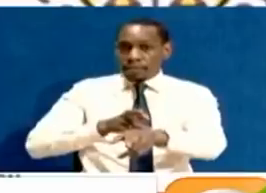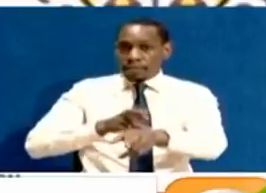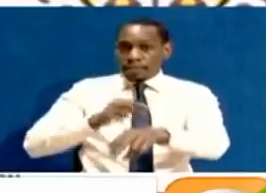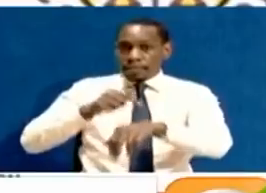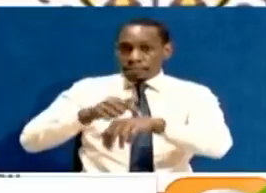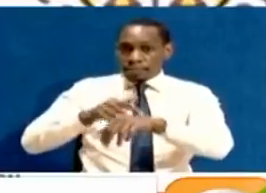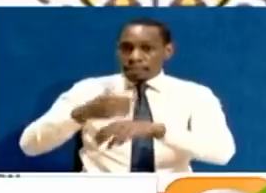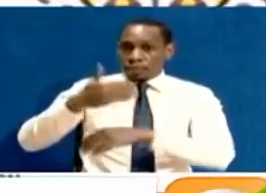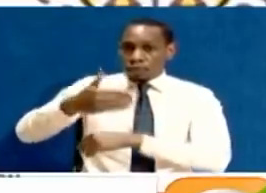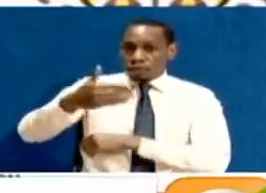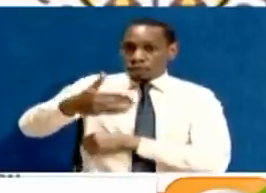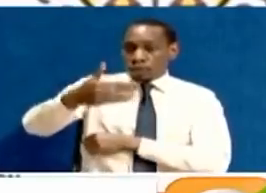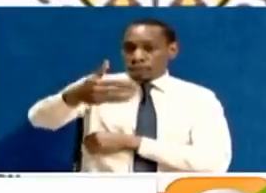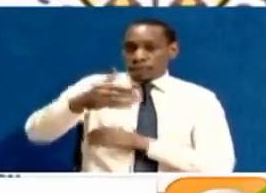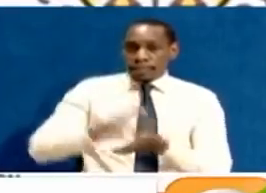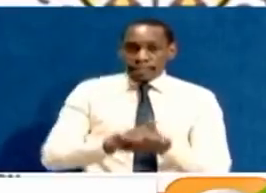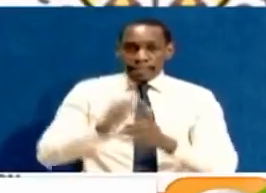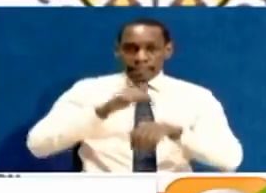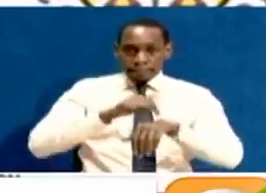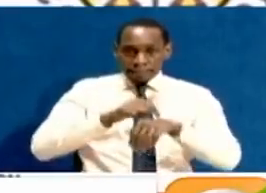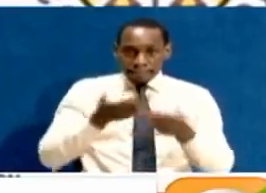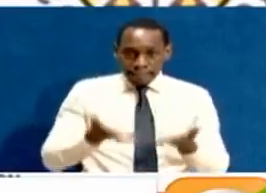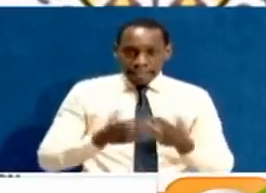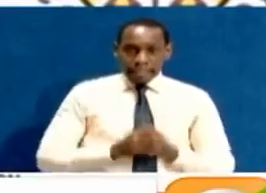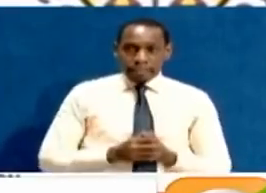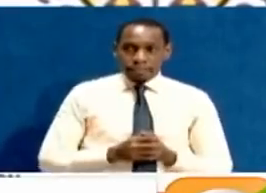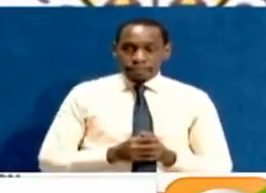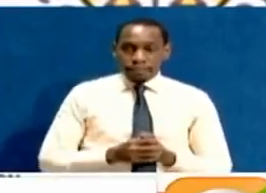regular intervals during this period.